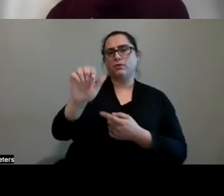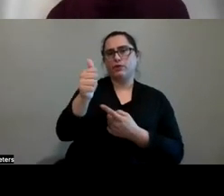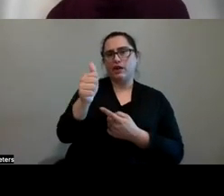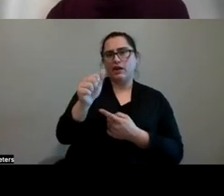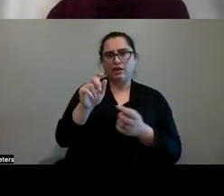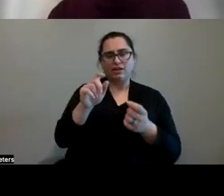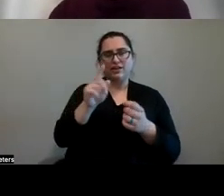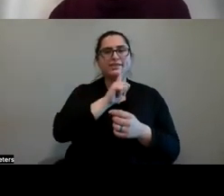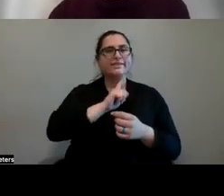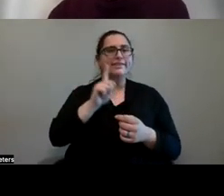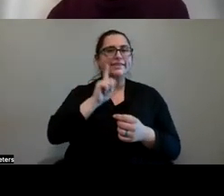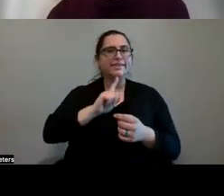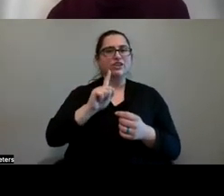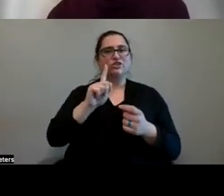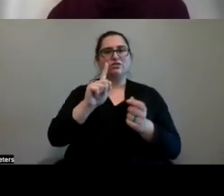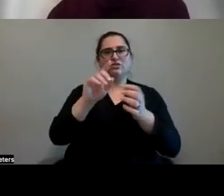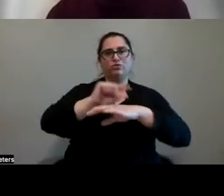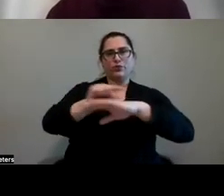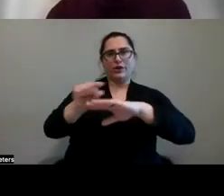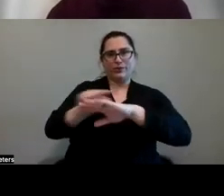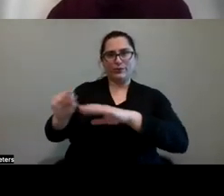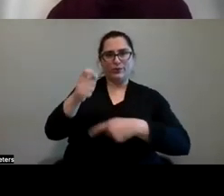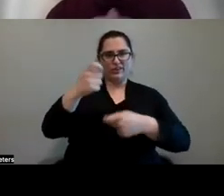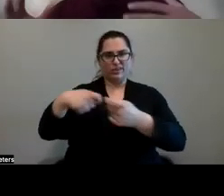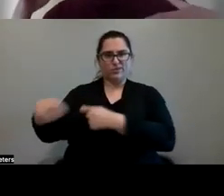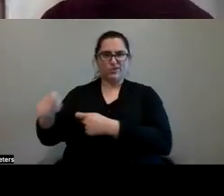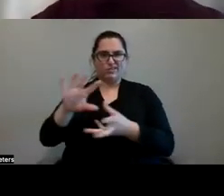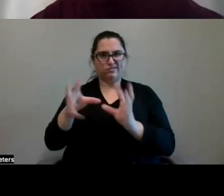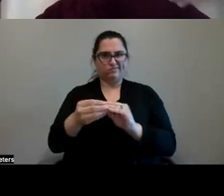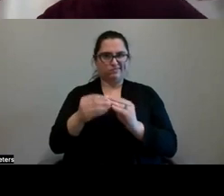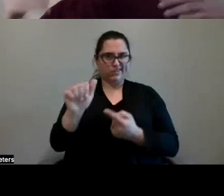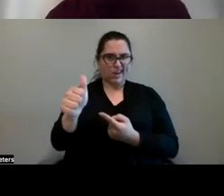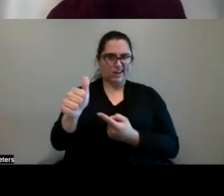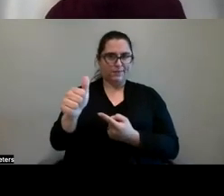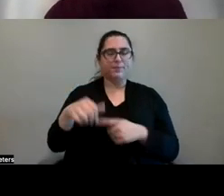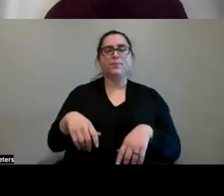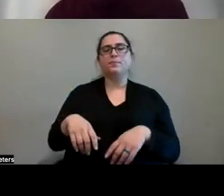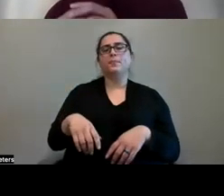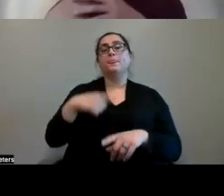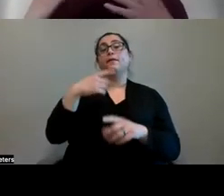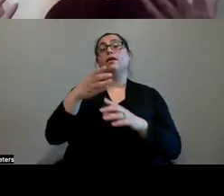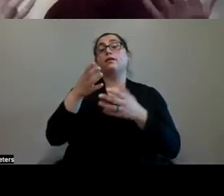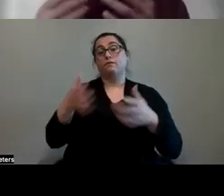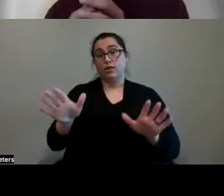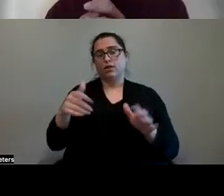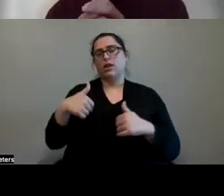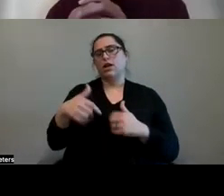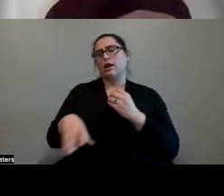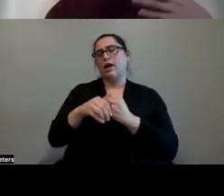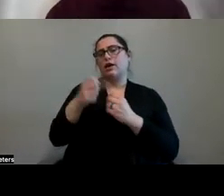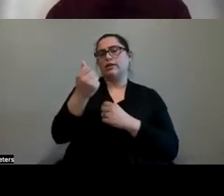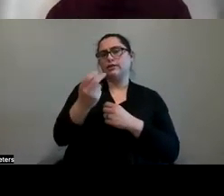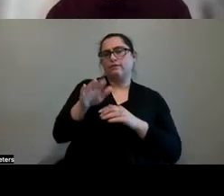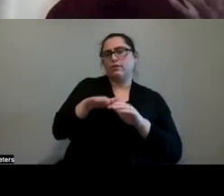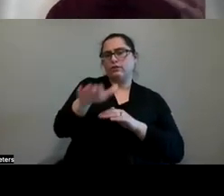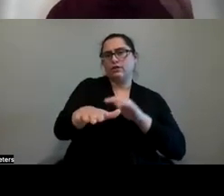so single residue substitutions. And then we have this multi-step evolutionary process. So